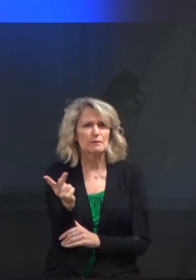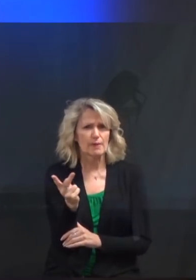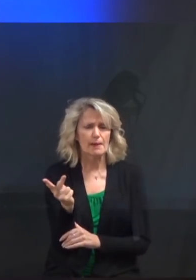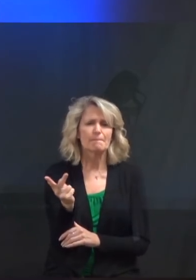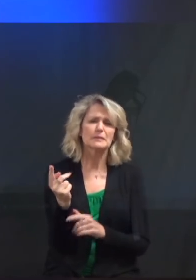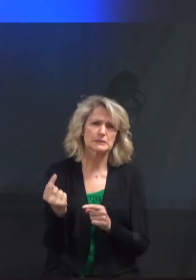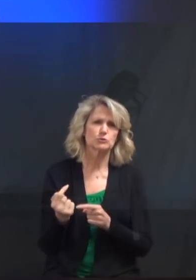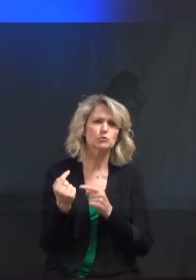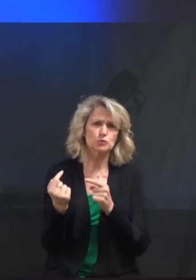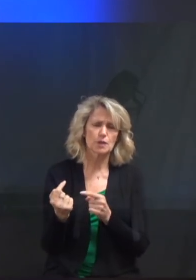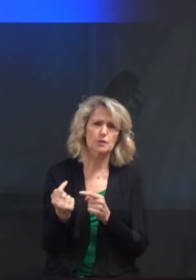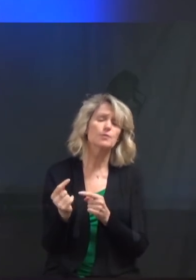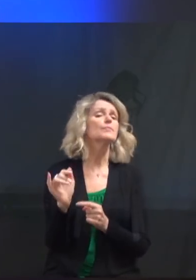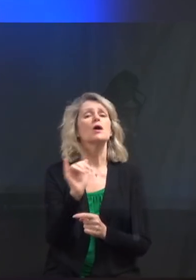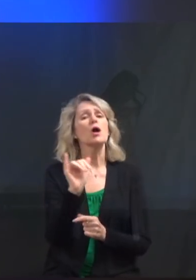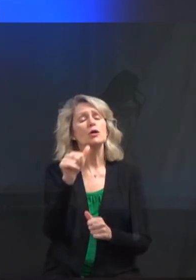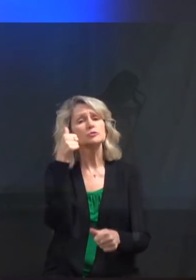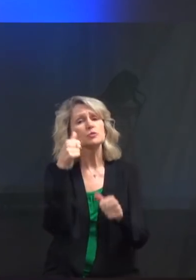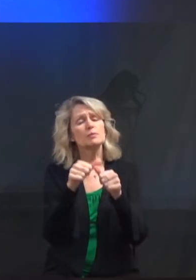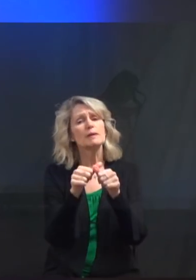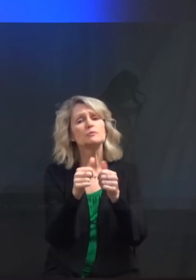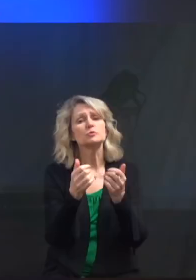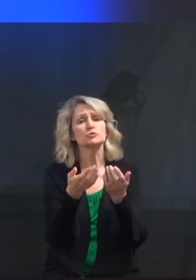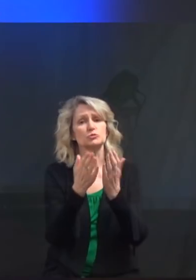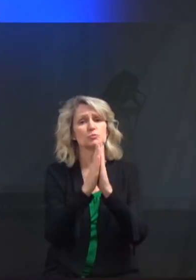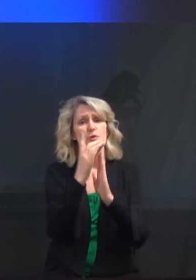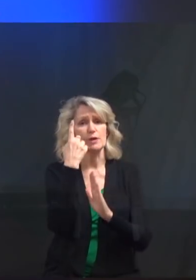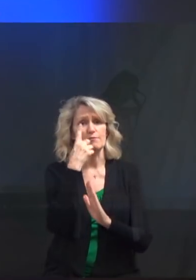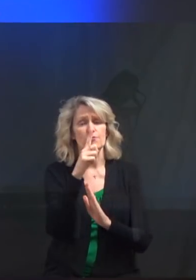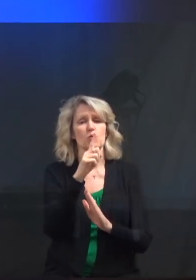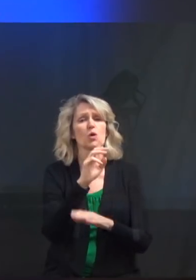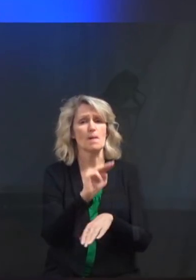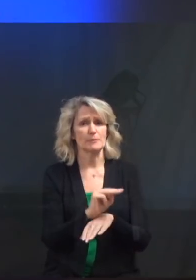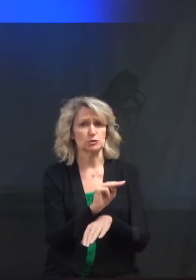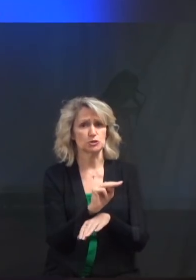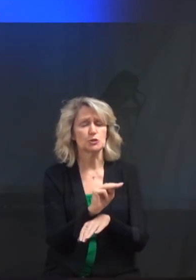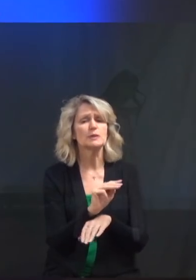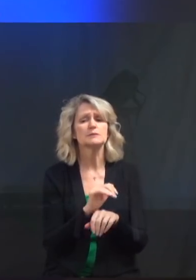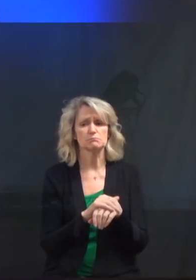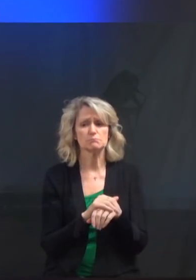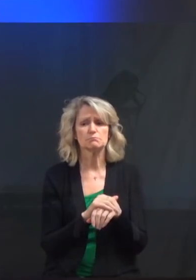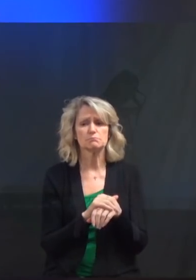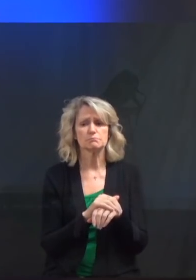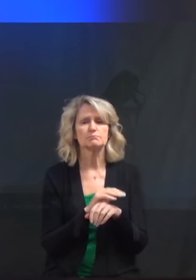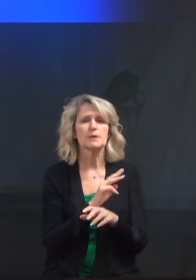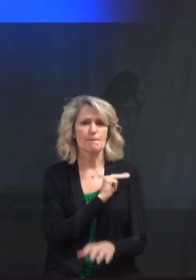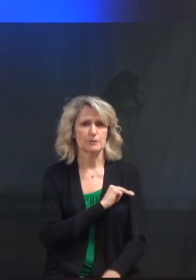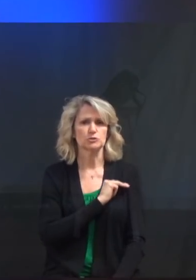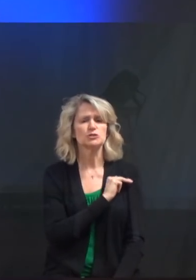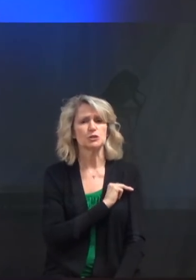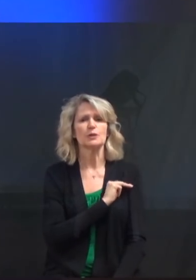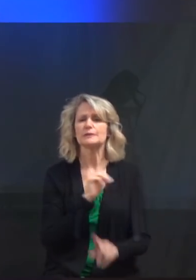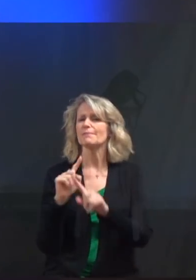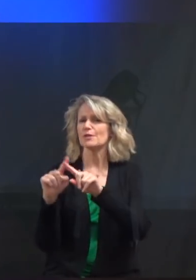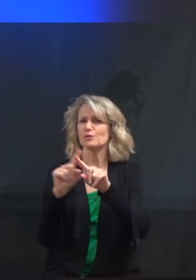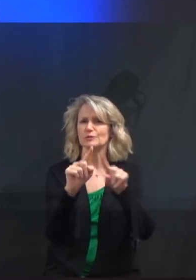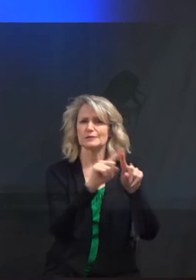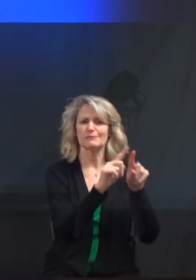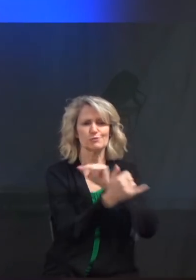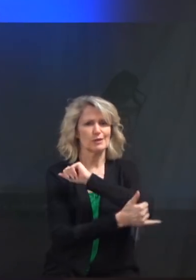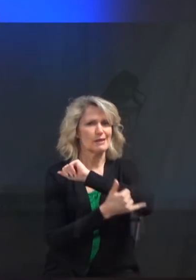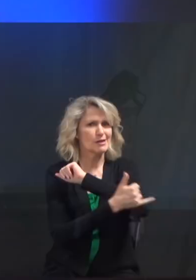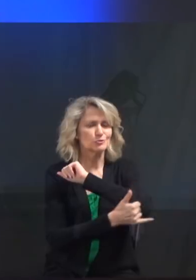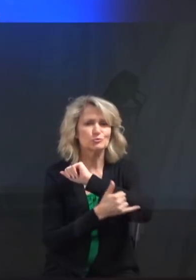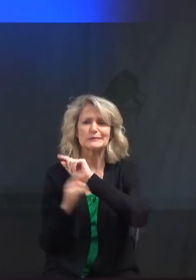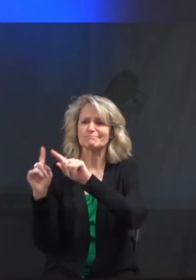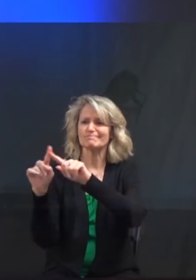Also, I would actually ask you to remember to pray for our missionaries. Our missionaries are all of them in different fields, and so different